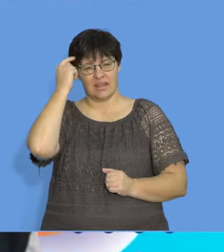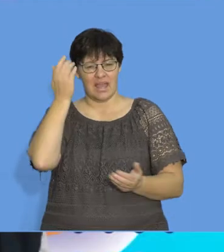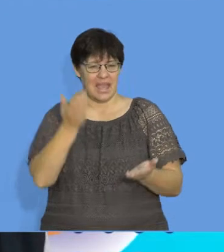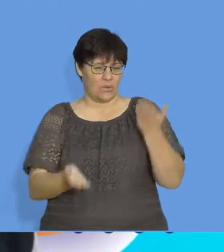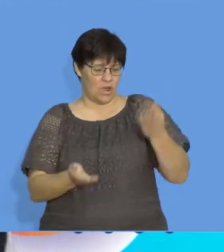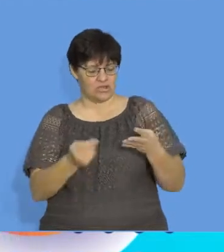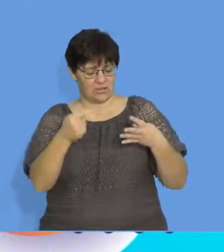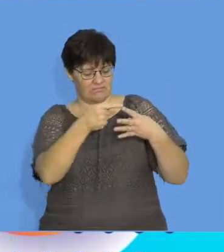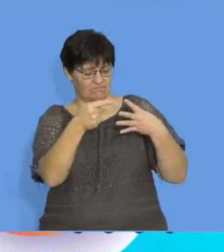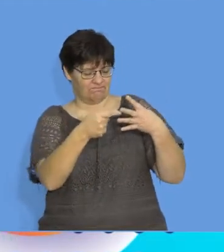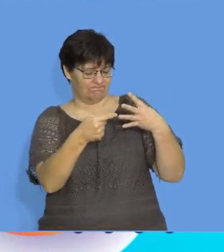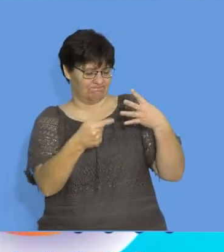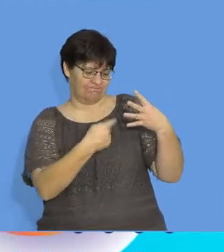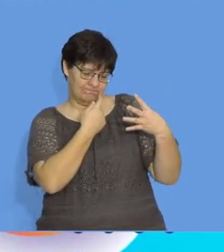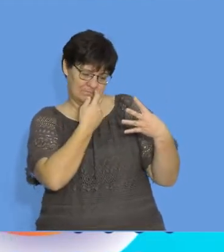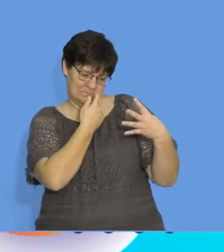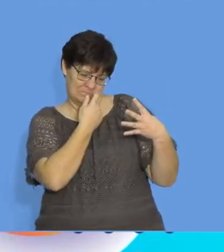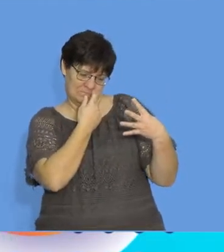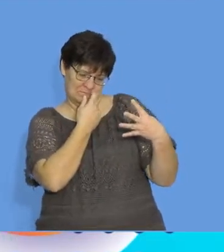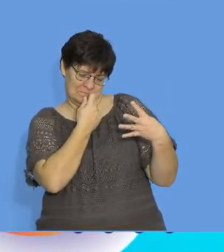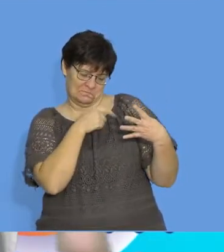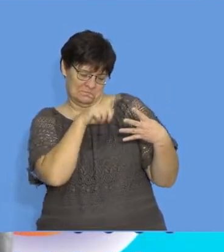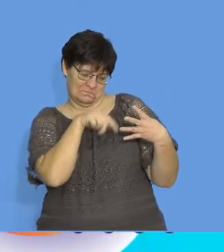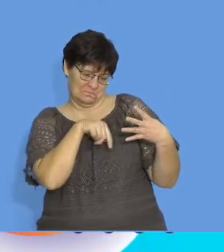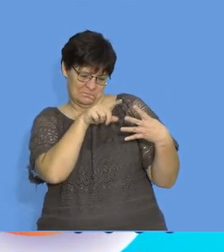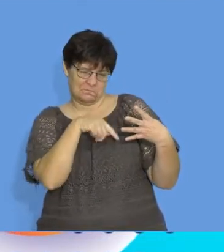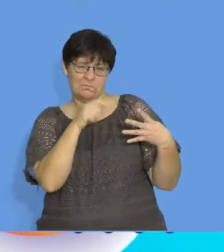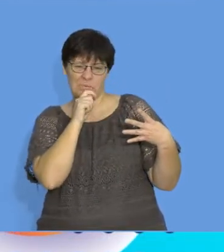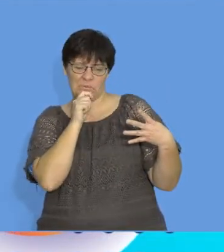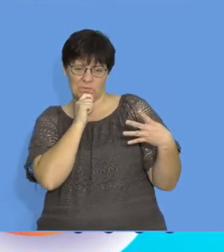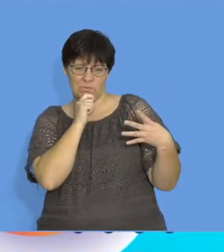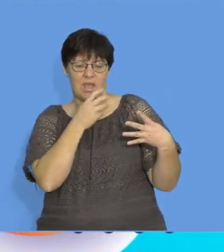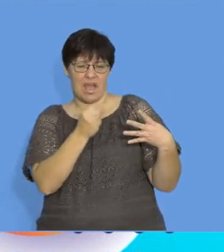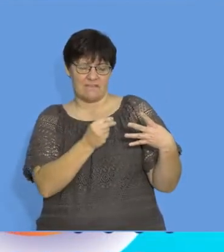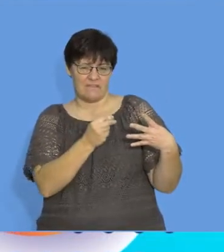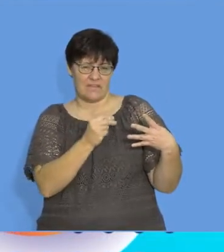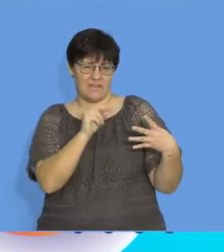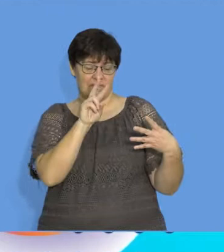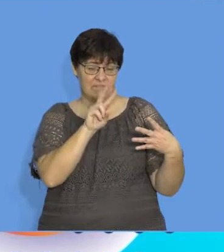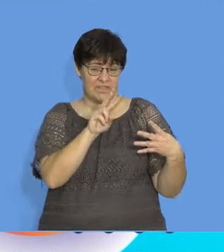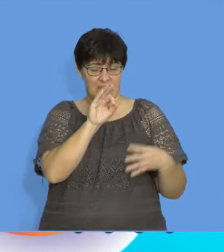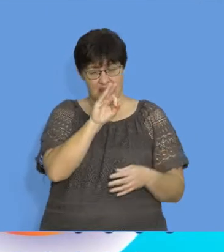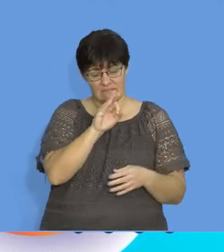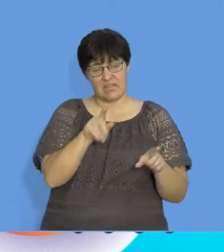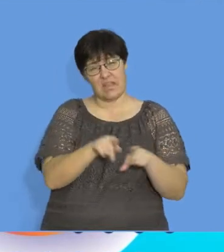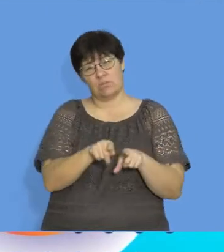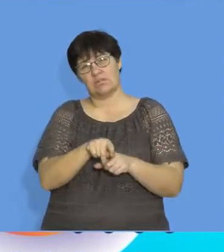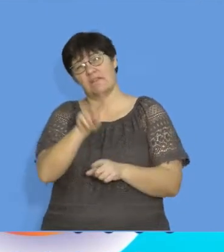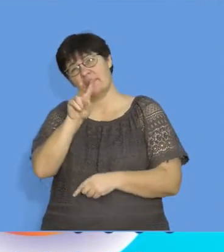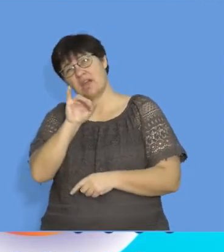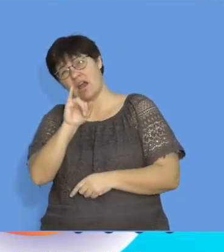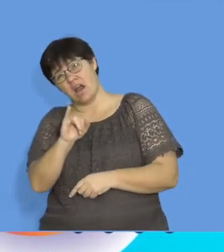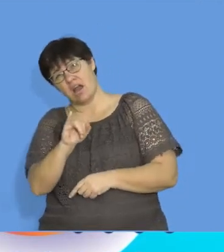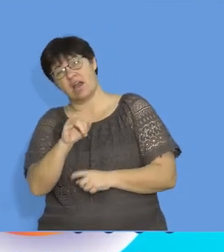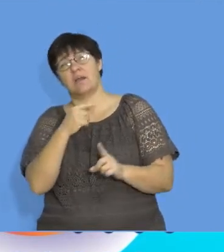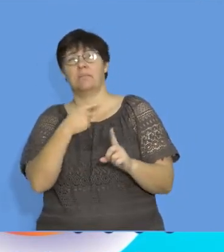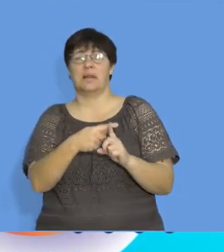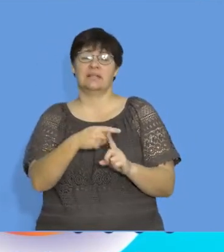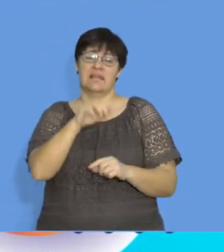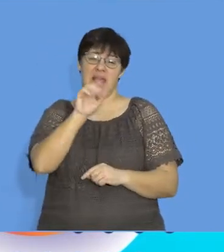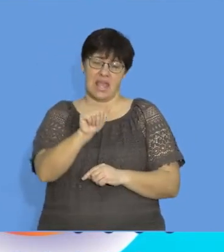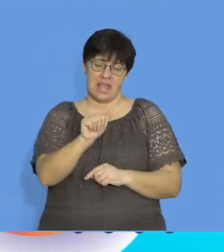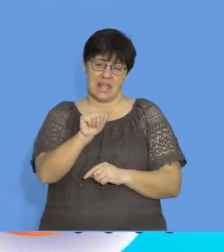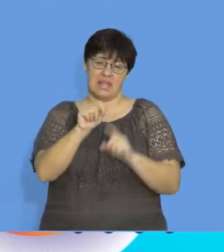we've got a few that we could use, because we've got VF equals VI plus A delta